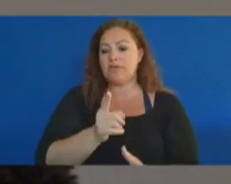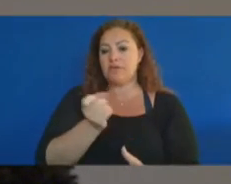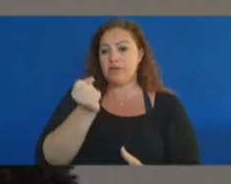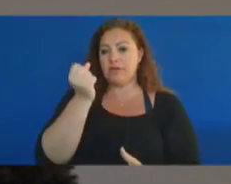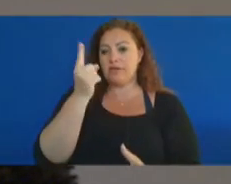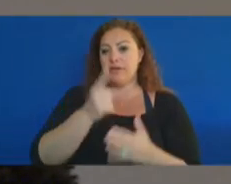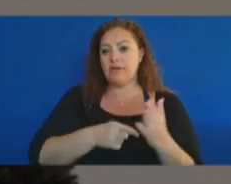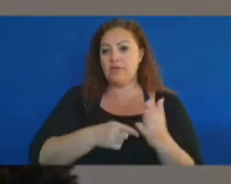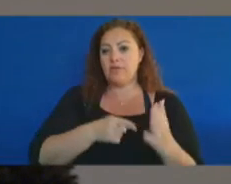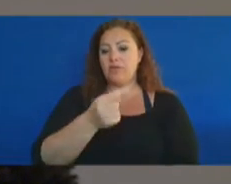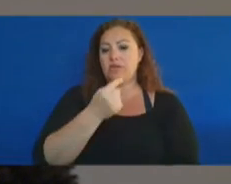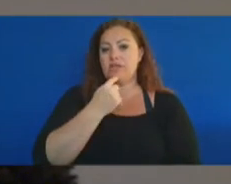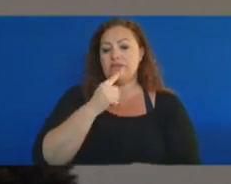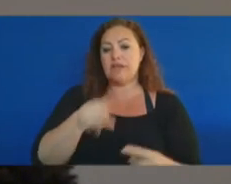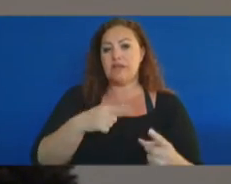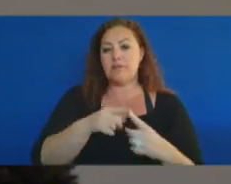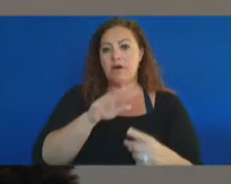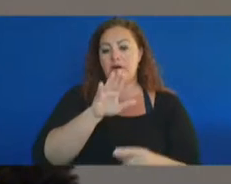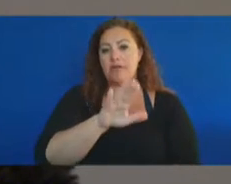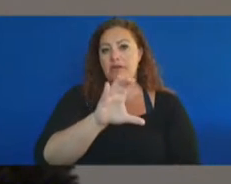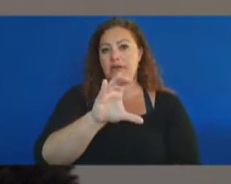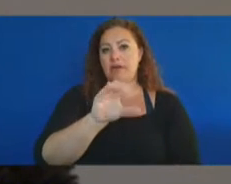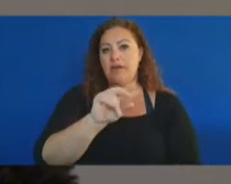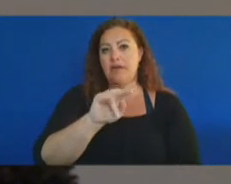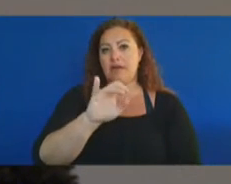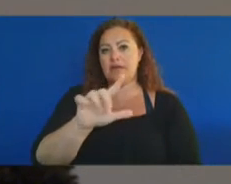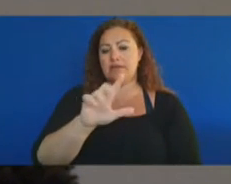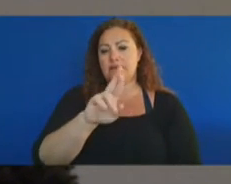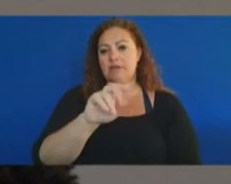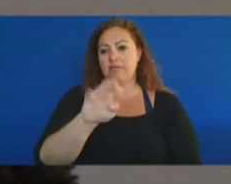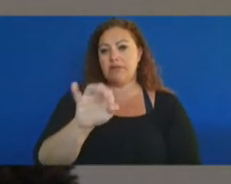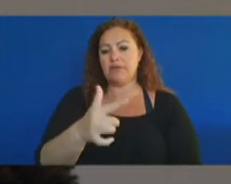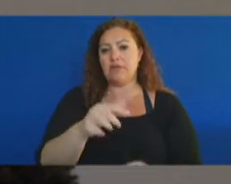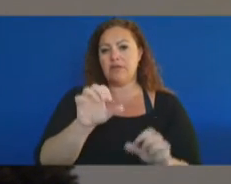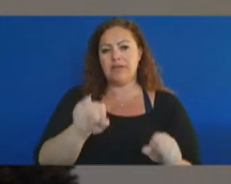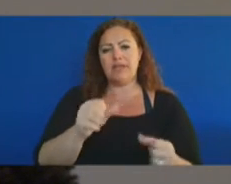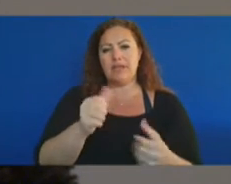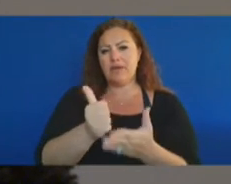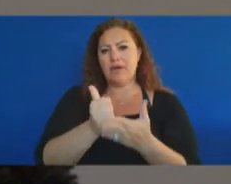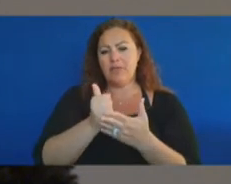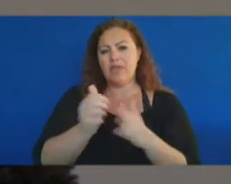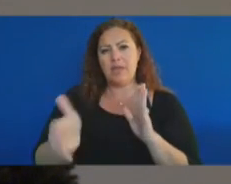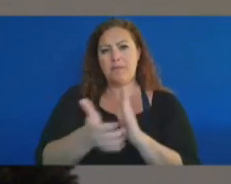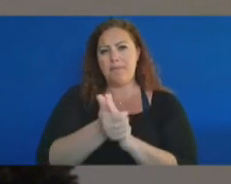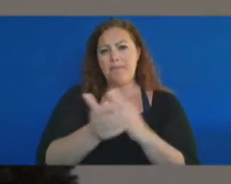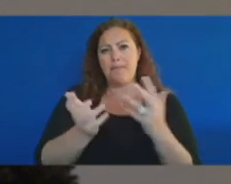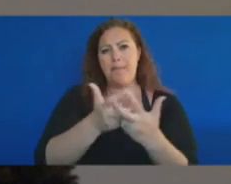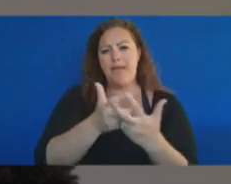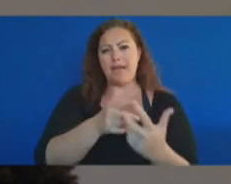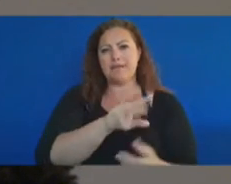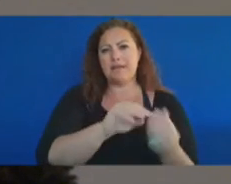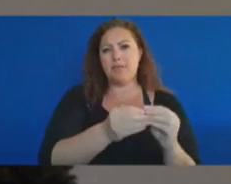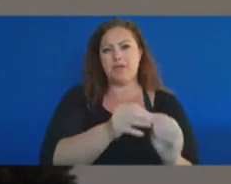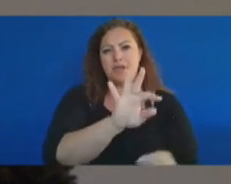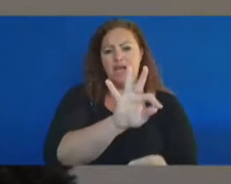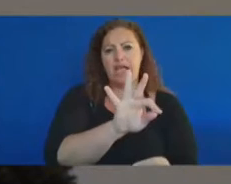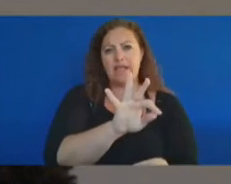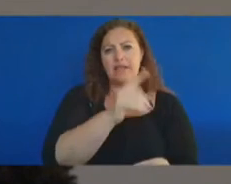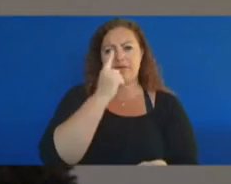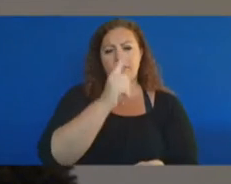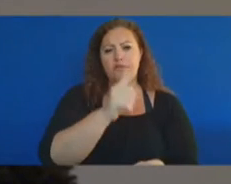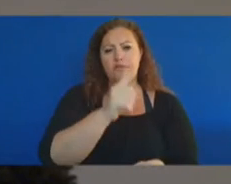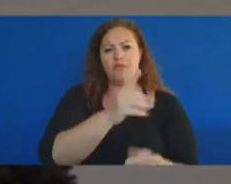saying in regards to the conditional resoning can you help me marry up this item number nine deleting the requirement for a zoning permit for the